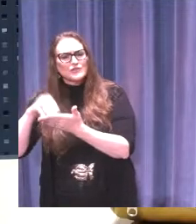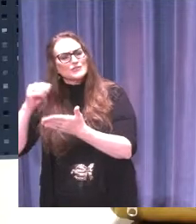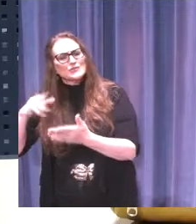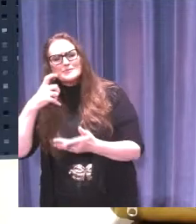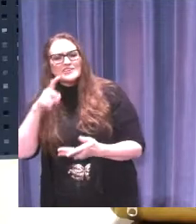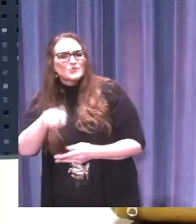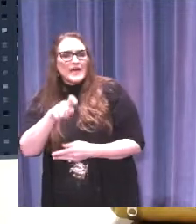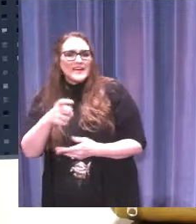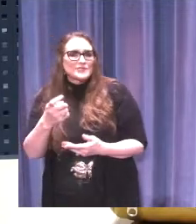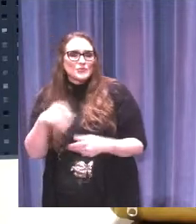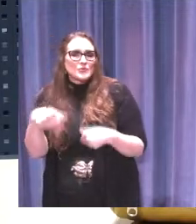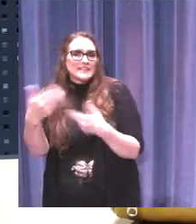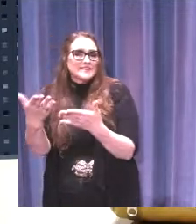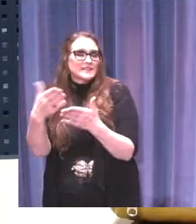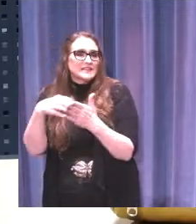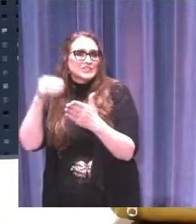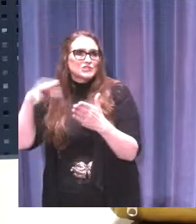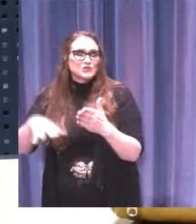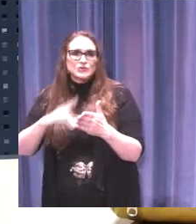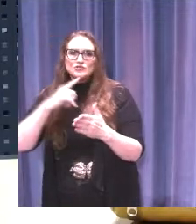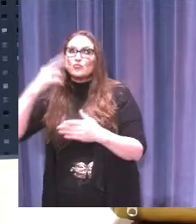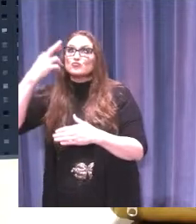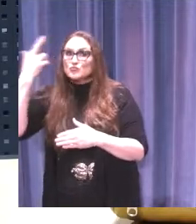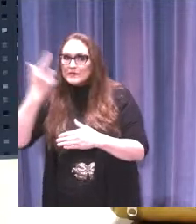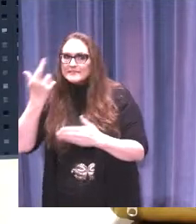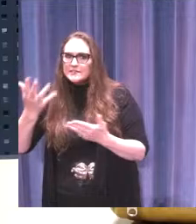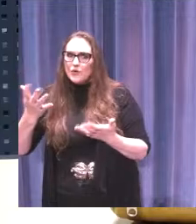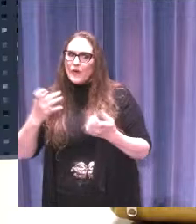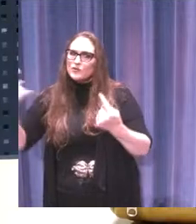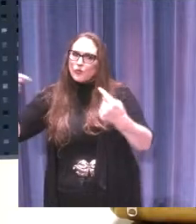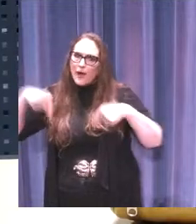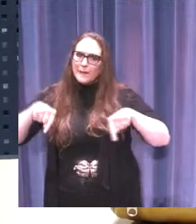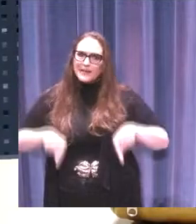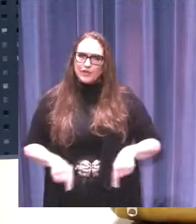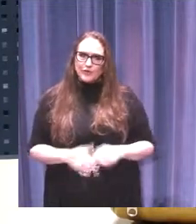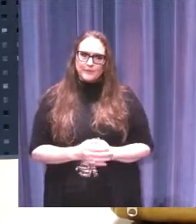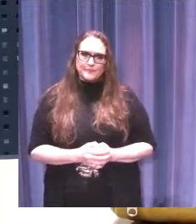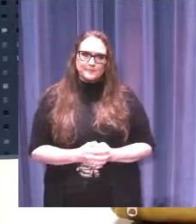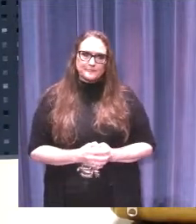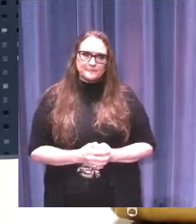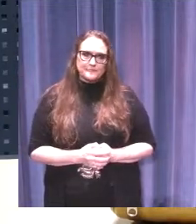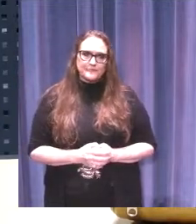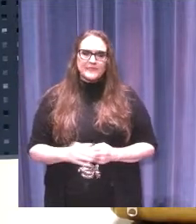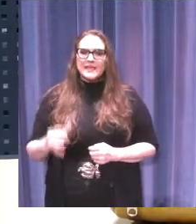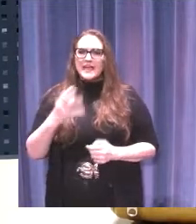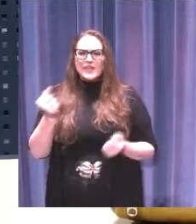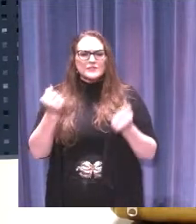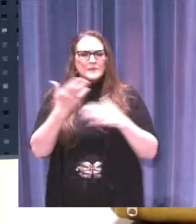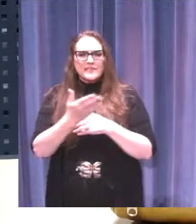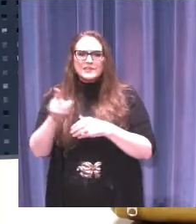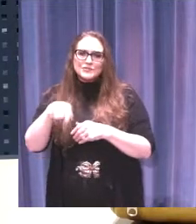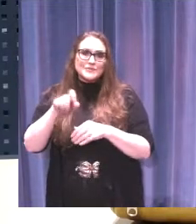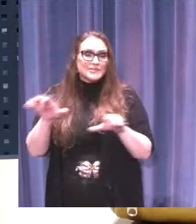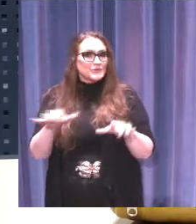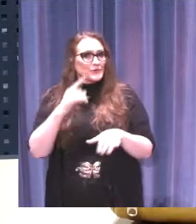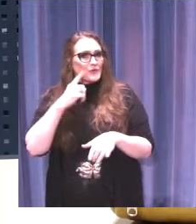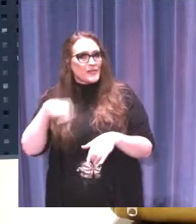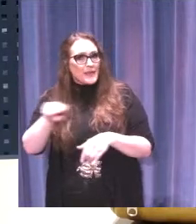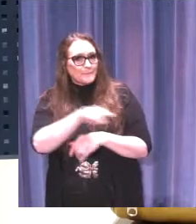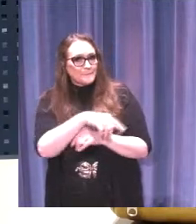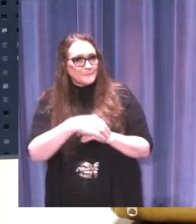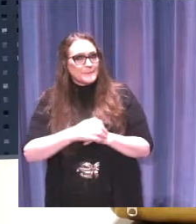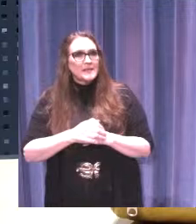you have to give students a reason to want to come here. And there are many things you need to do for them. You